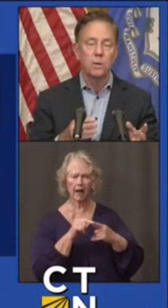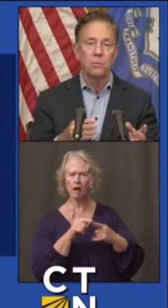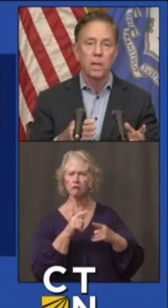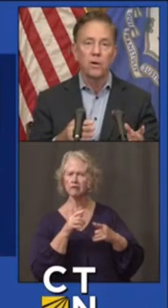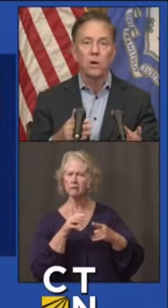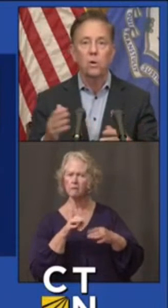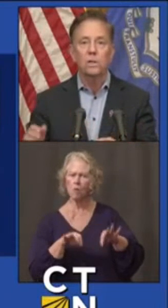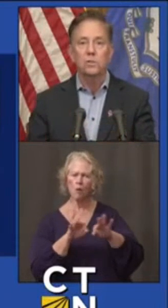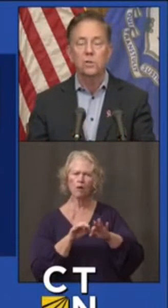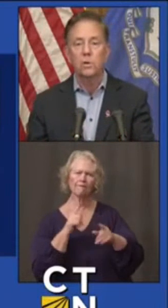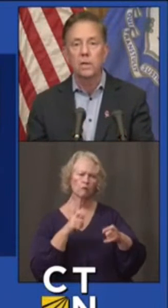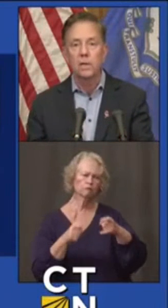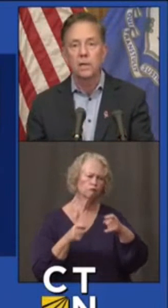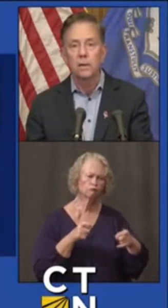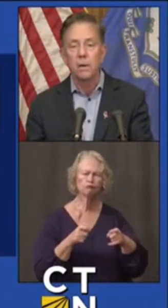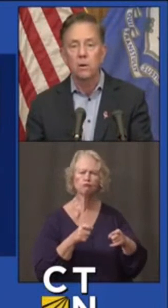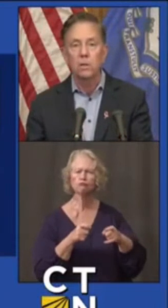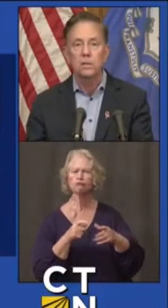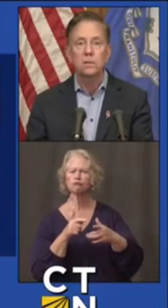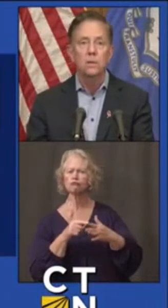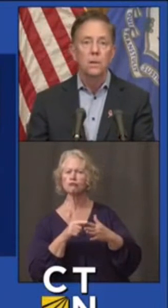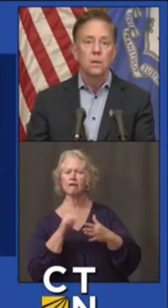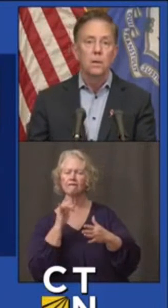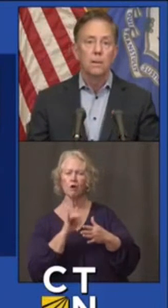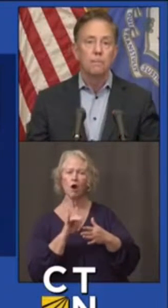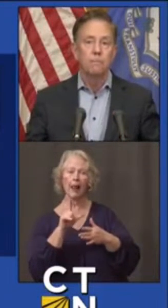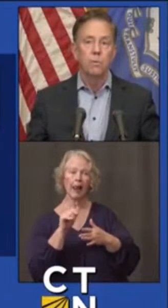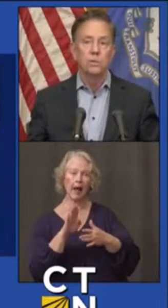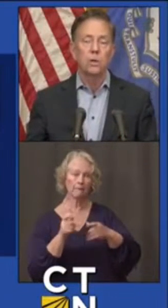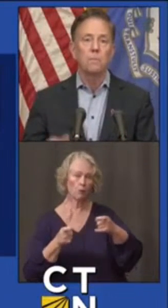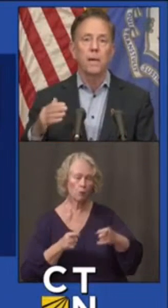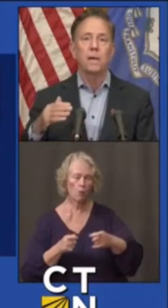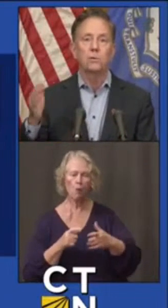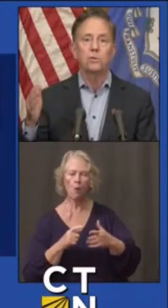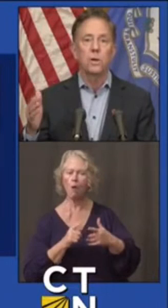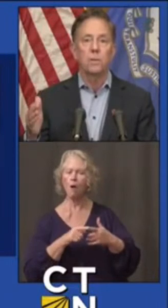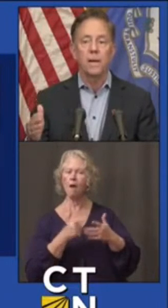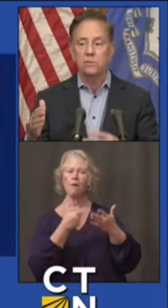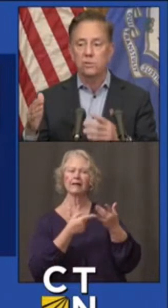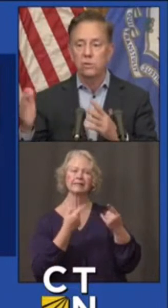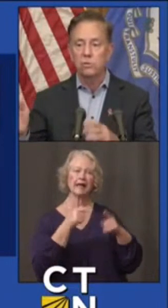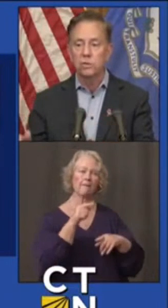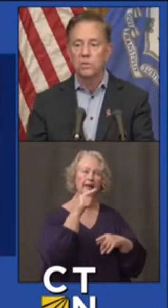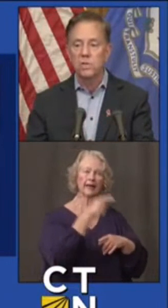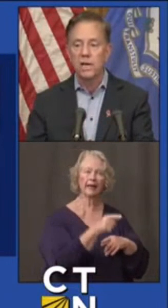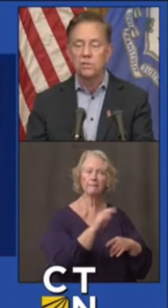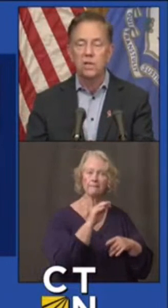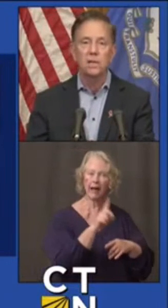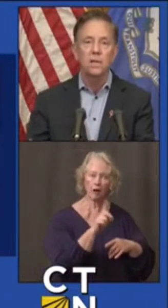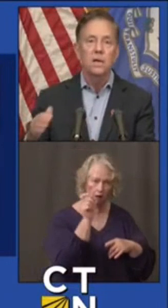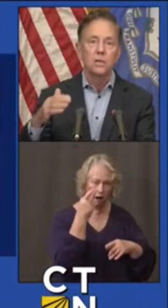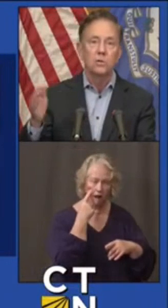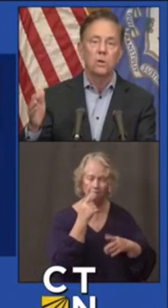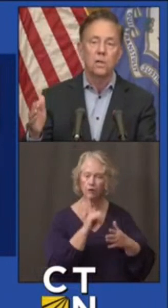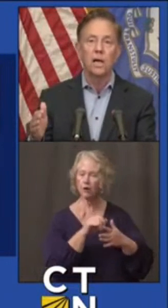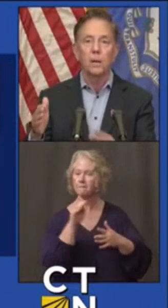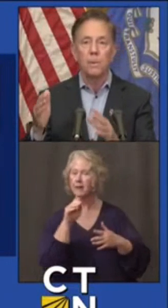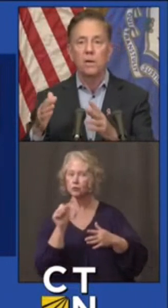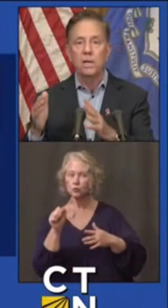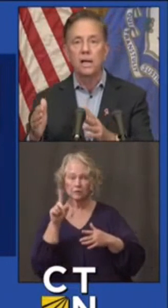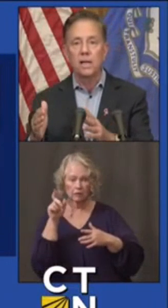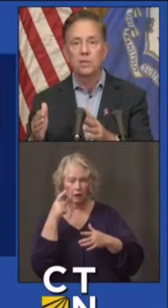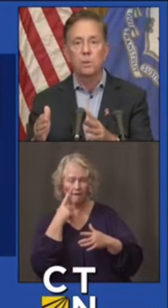about what Larry Hogan's doing in Maryland, what Charlie Baker's doing in Massachusetts with testing, and talked a lot